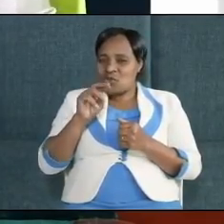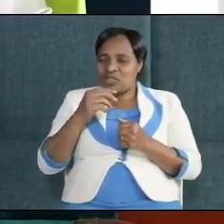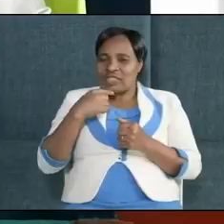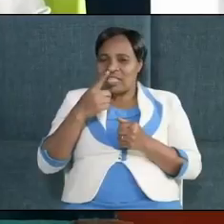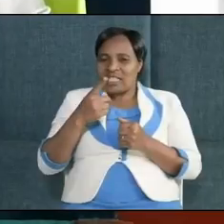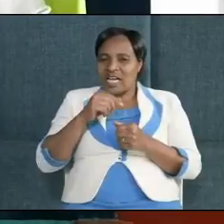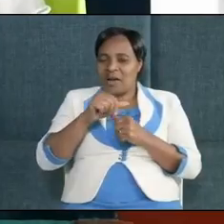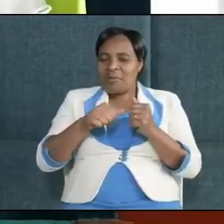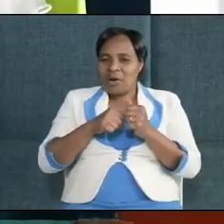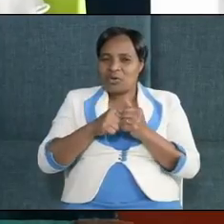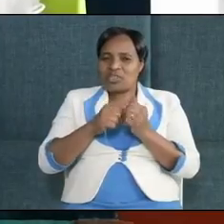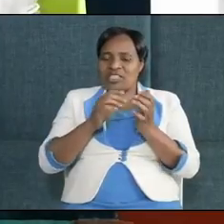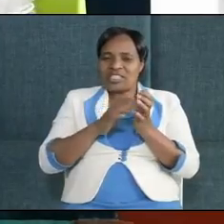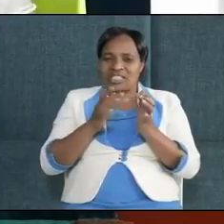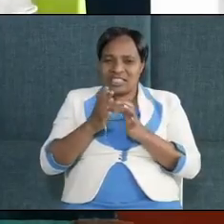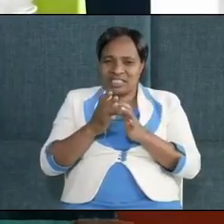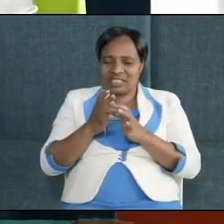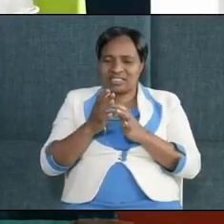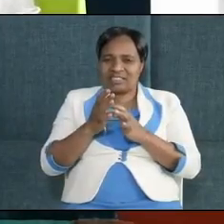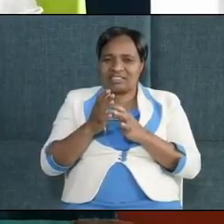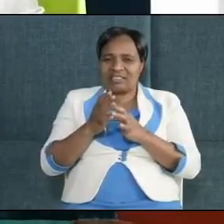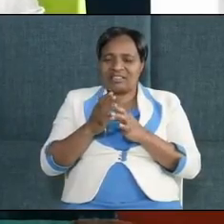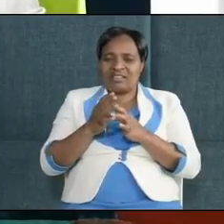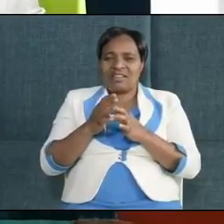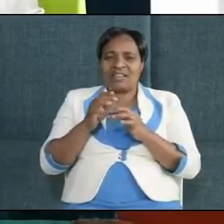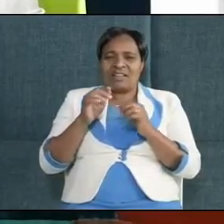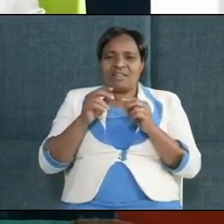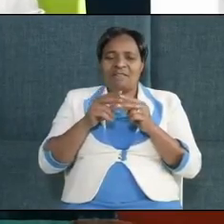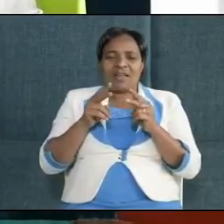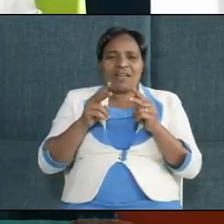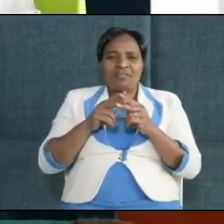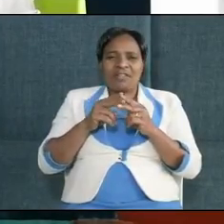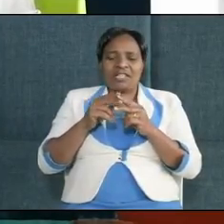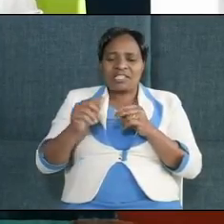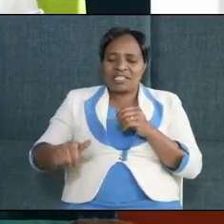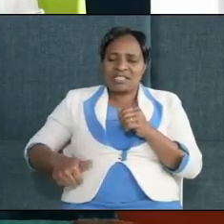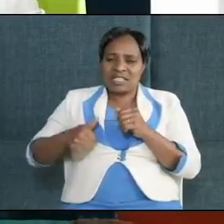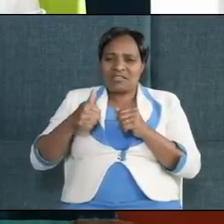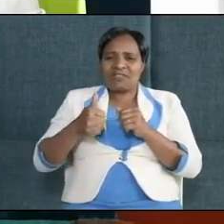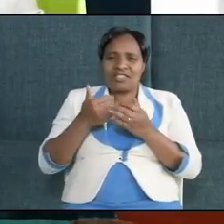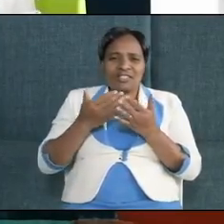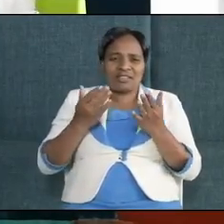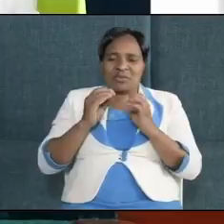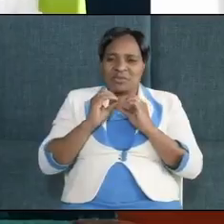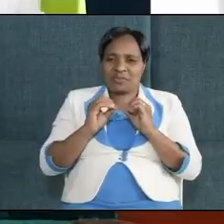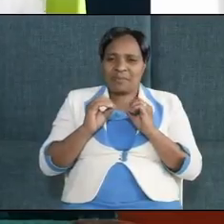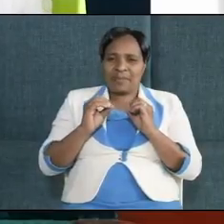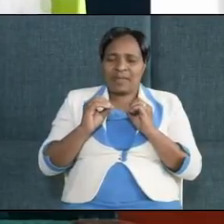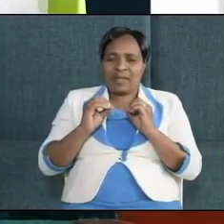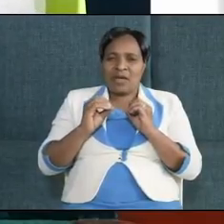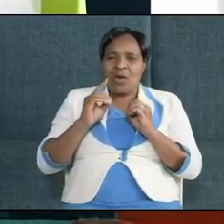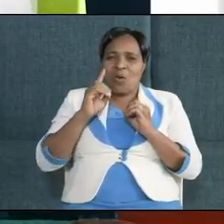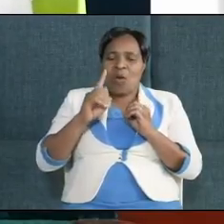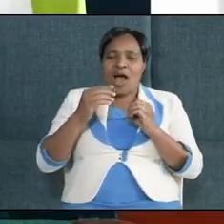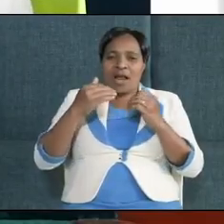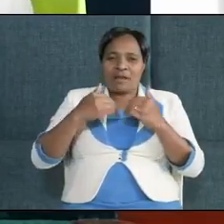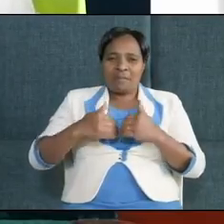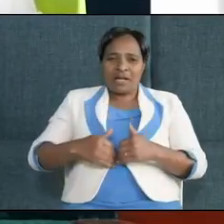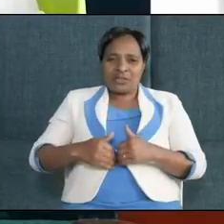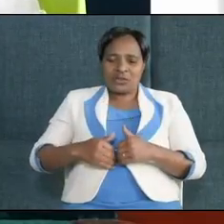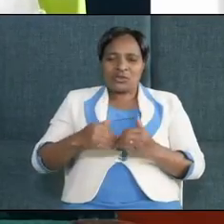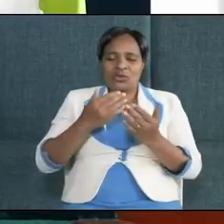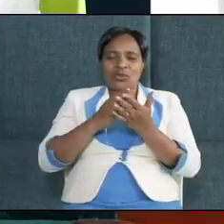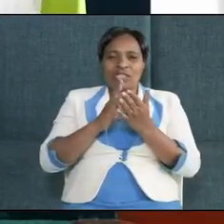about Jesus is a very selfish thing. Find at least one person to